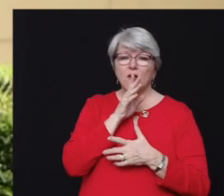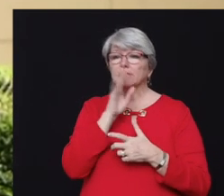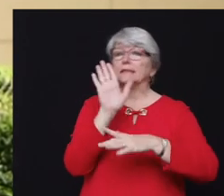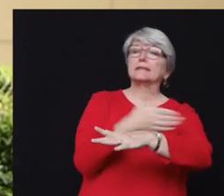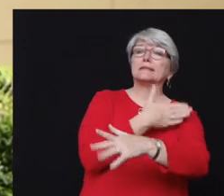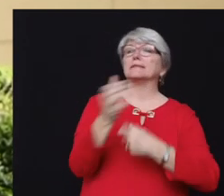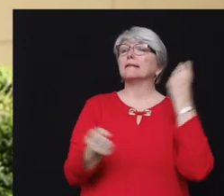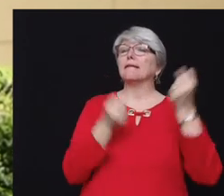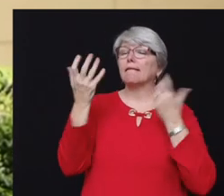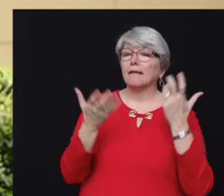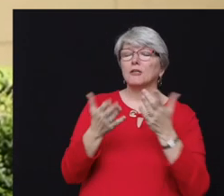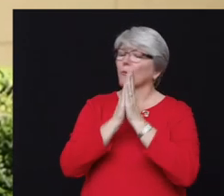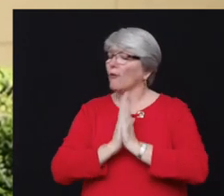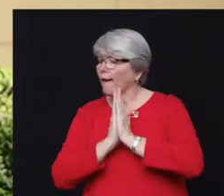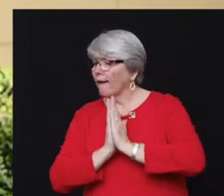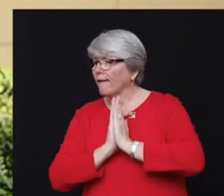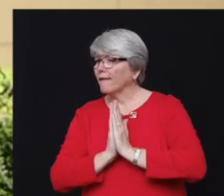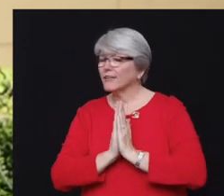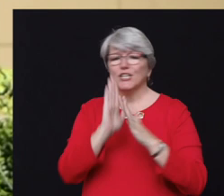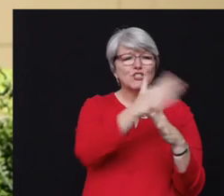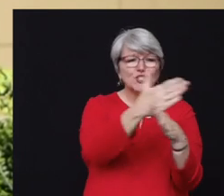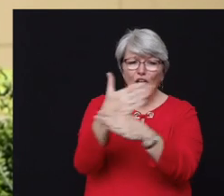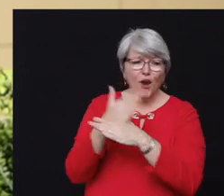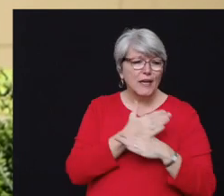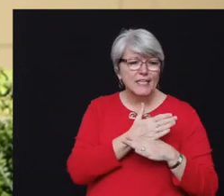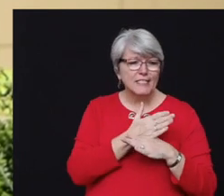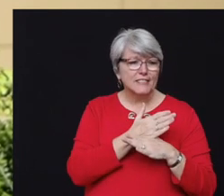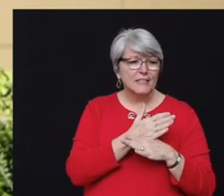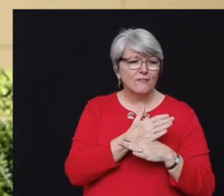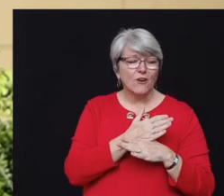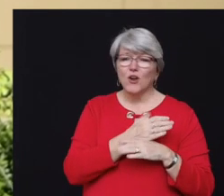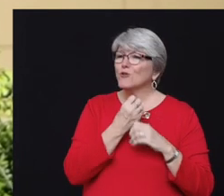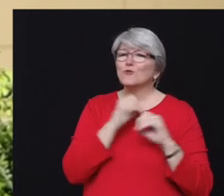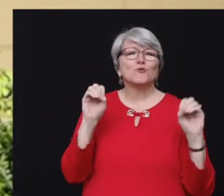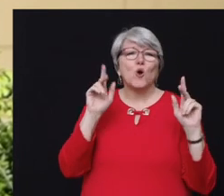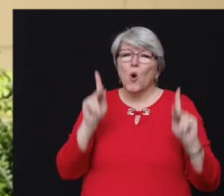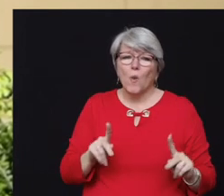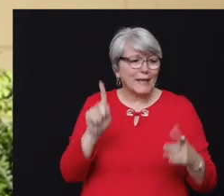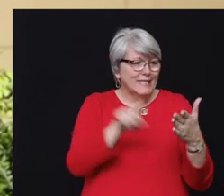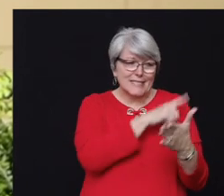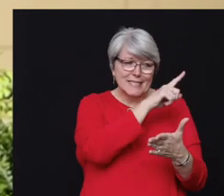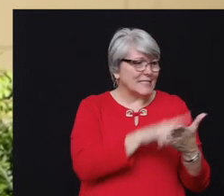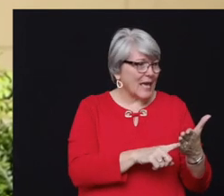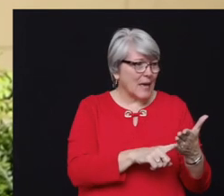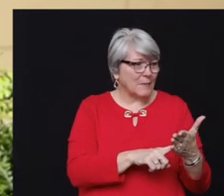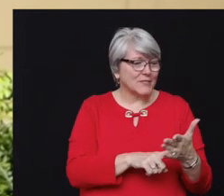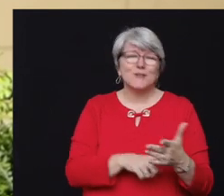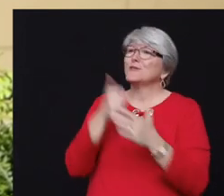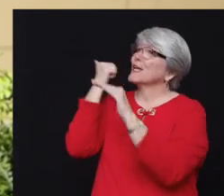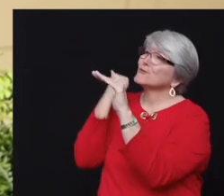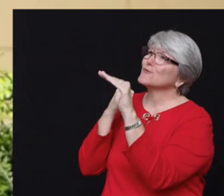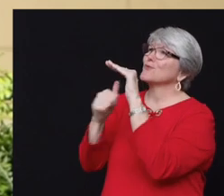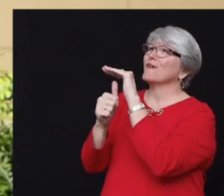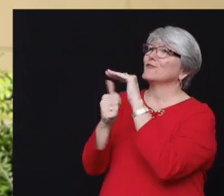it. Pray it. Share it. For no one is condemned who takes